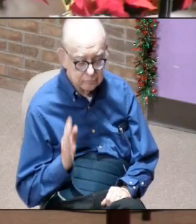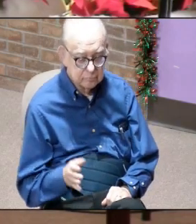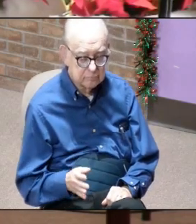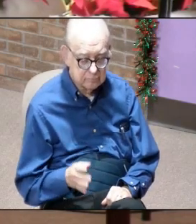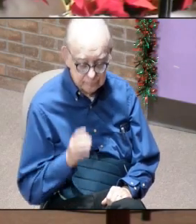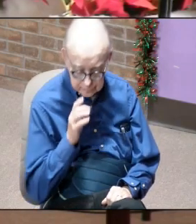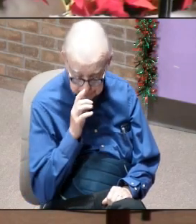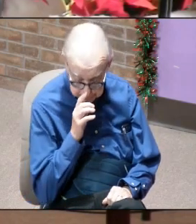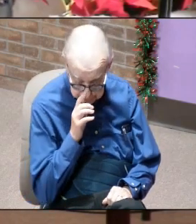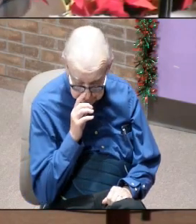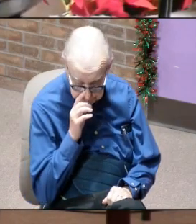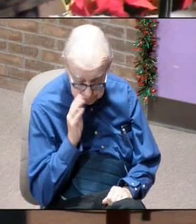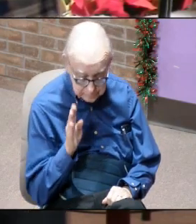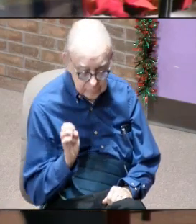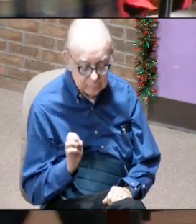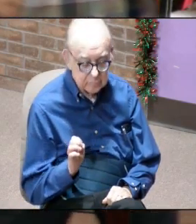be